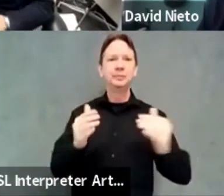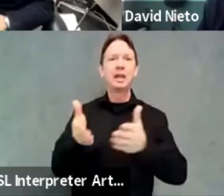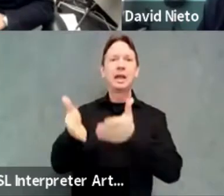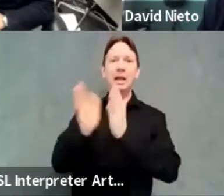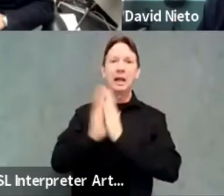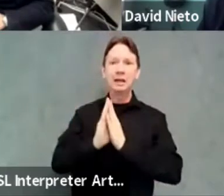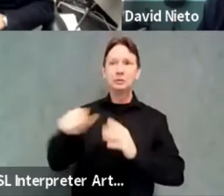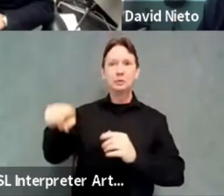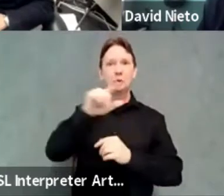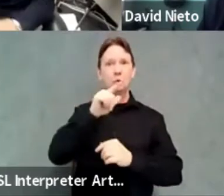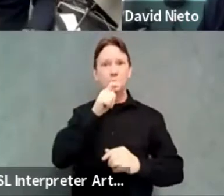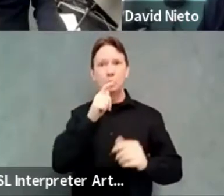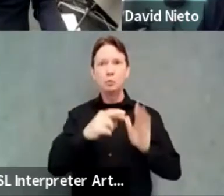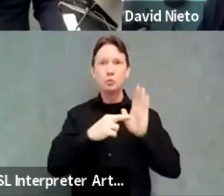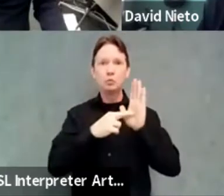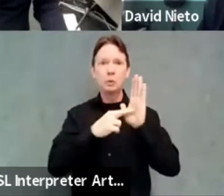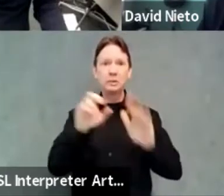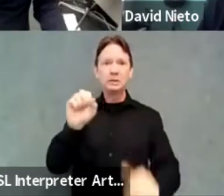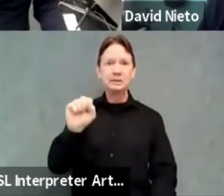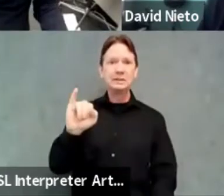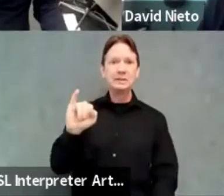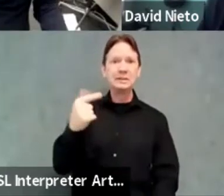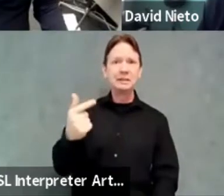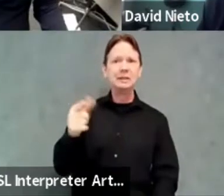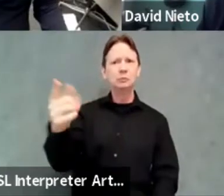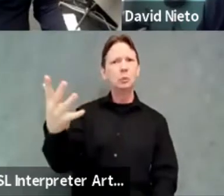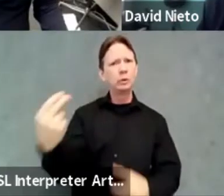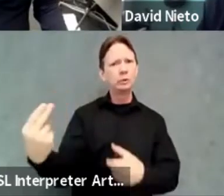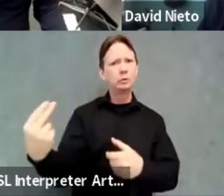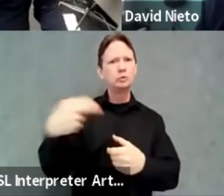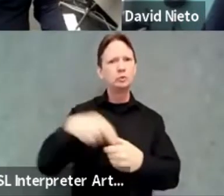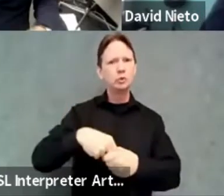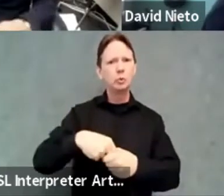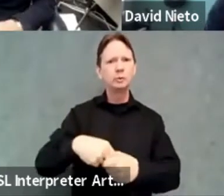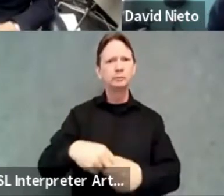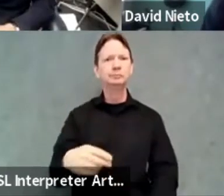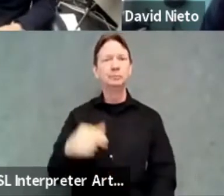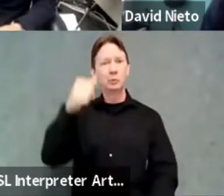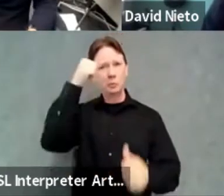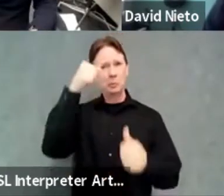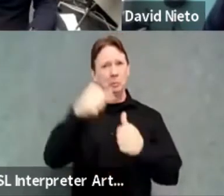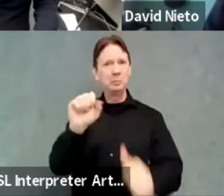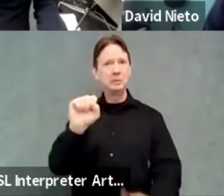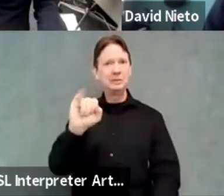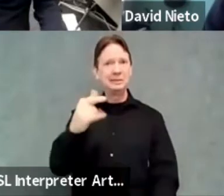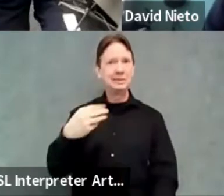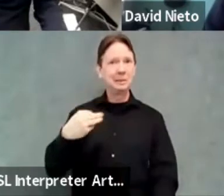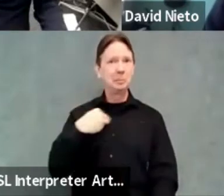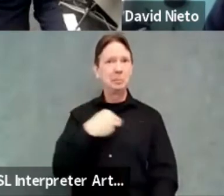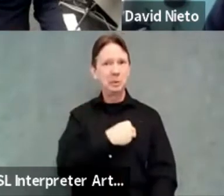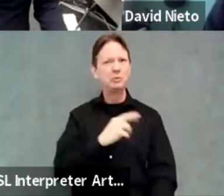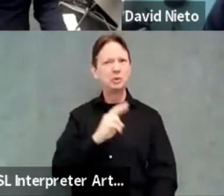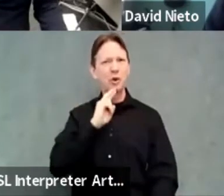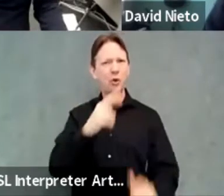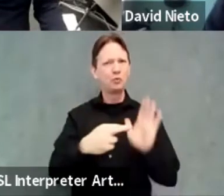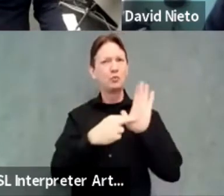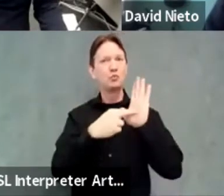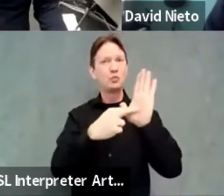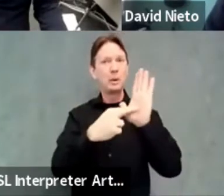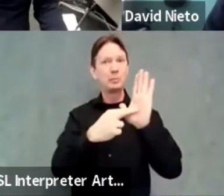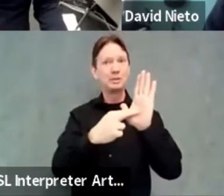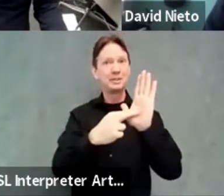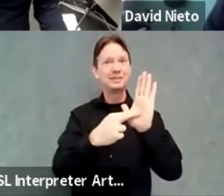and that's really, really important to continue. Now, I believe that I'm passing